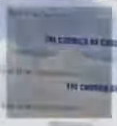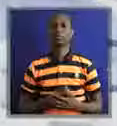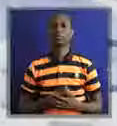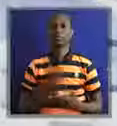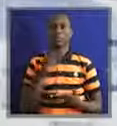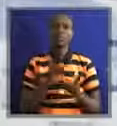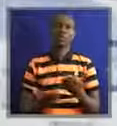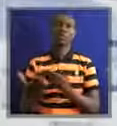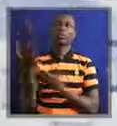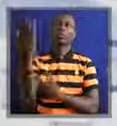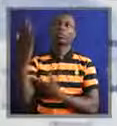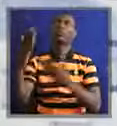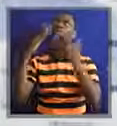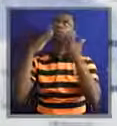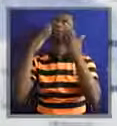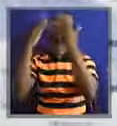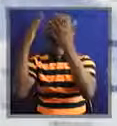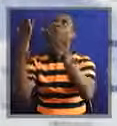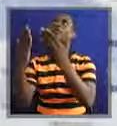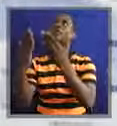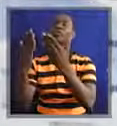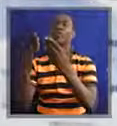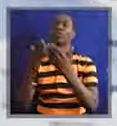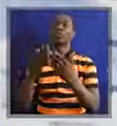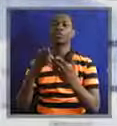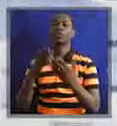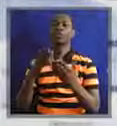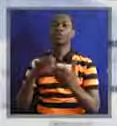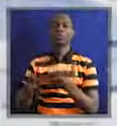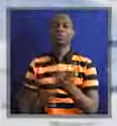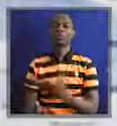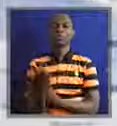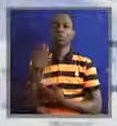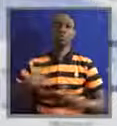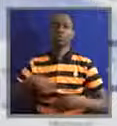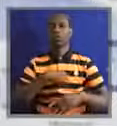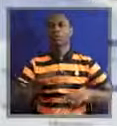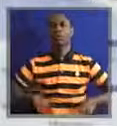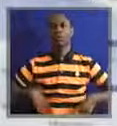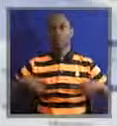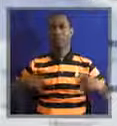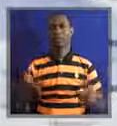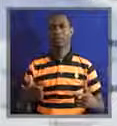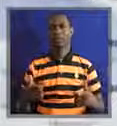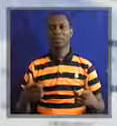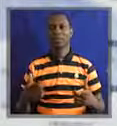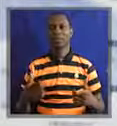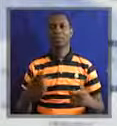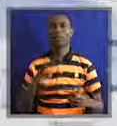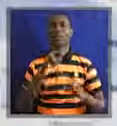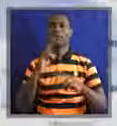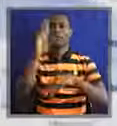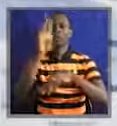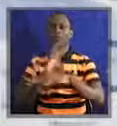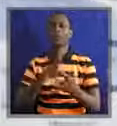Good morning. Yada o Yankopon ase. Se enne anopain so yada soka akra atase fo ho. Voice of the church. Edwuma